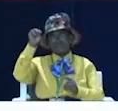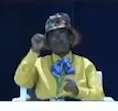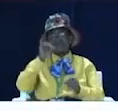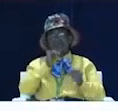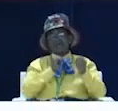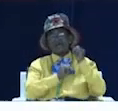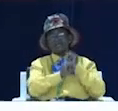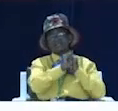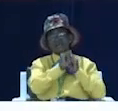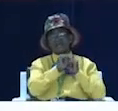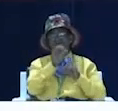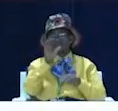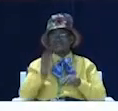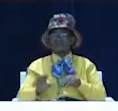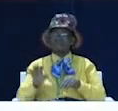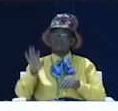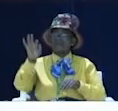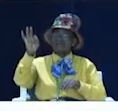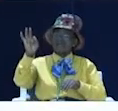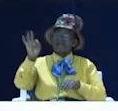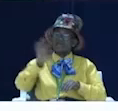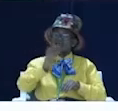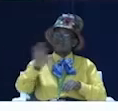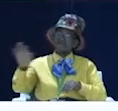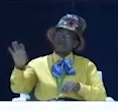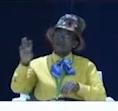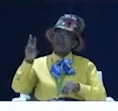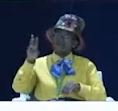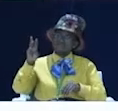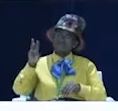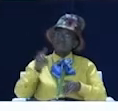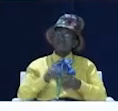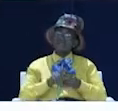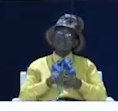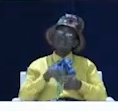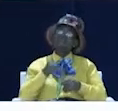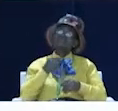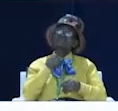verse 6. Isaiah chapter 9, verse 6. It tells us,